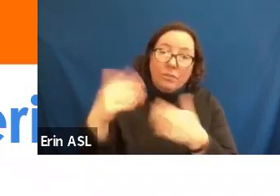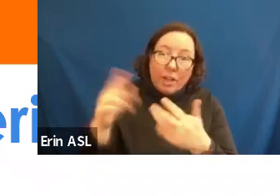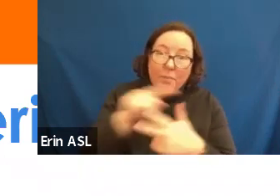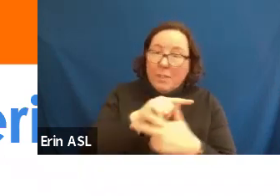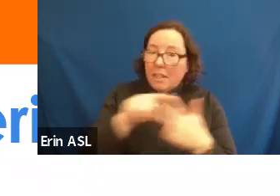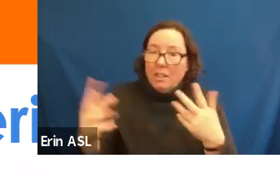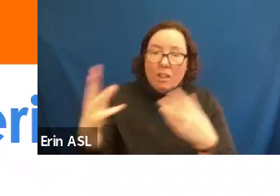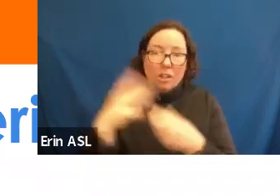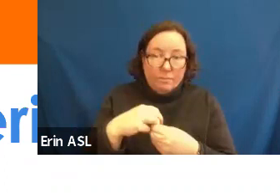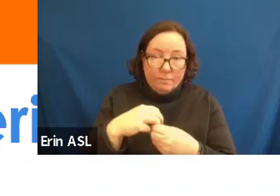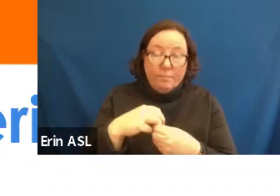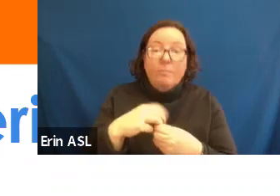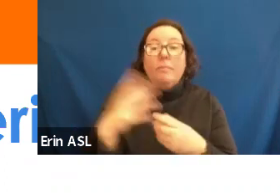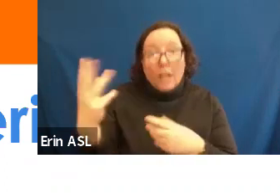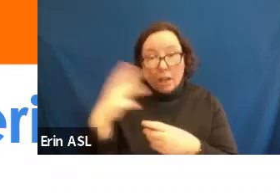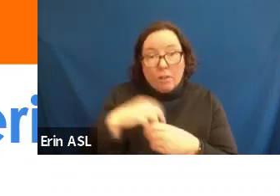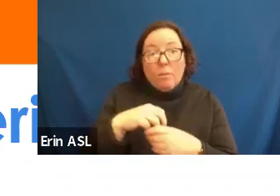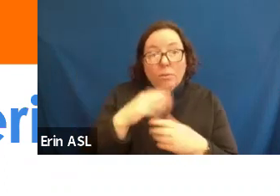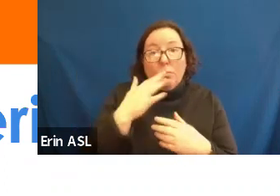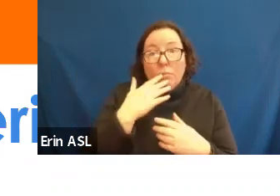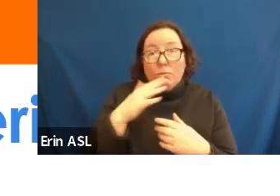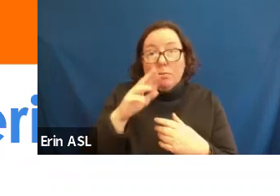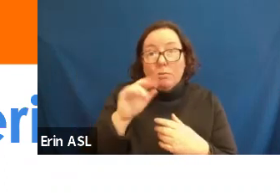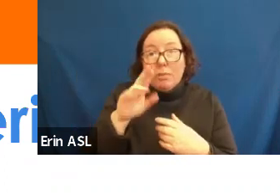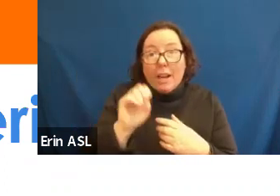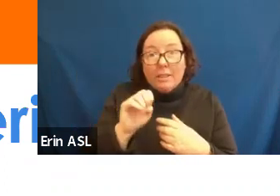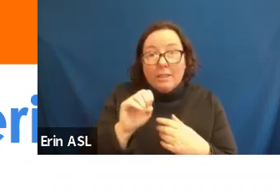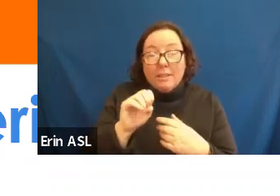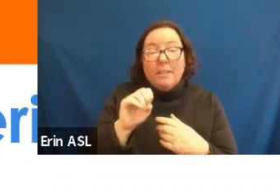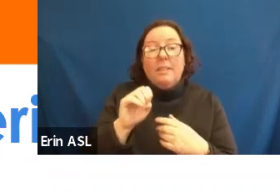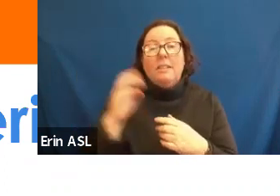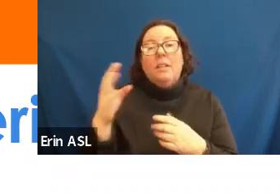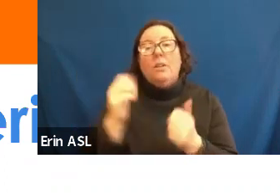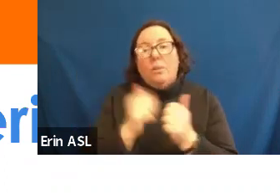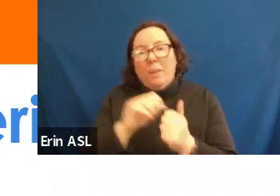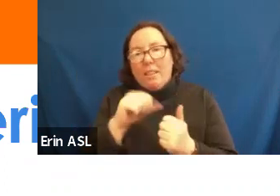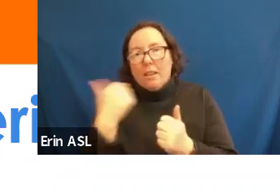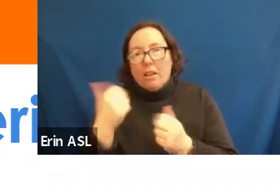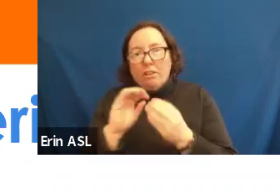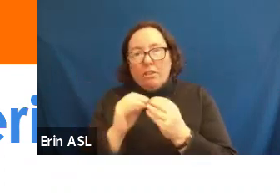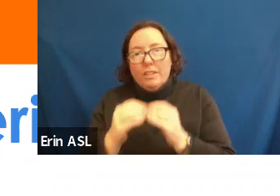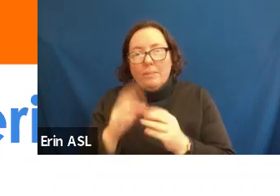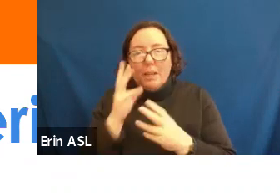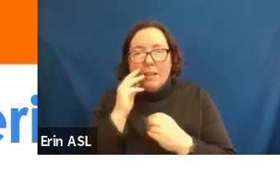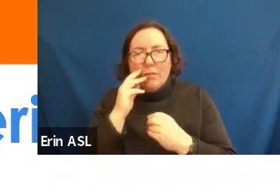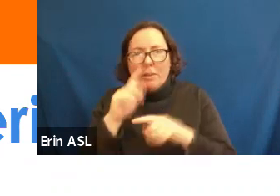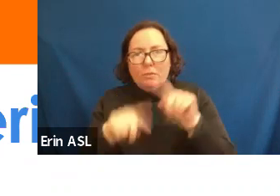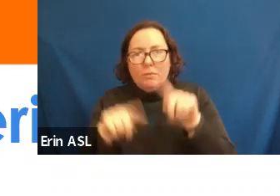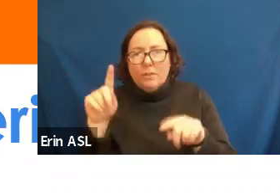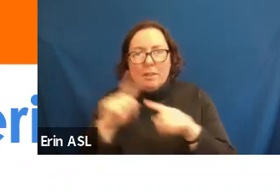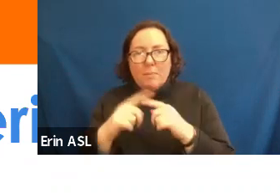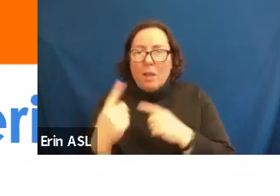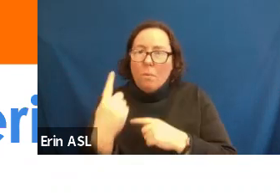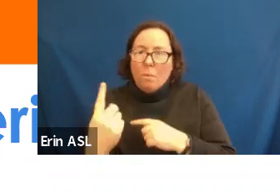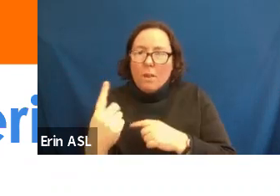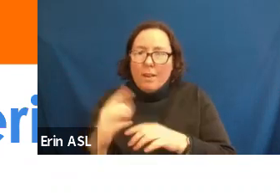UT Austin does consider race along with a host of other demographic information, but as a, quote,